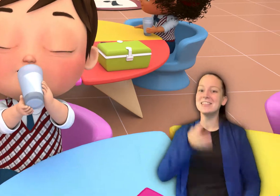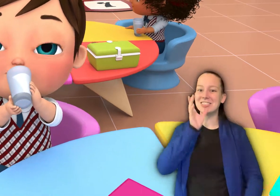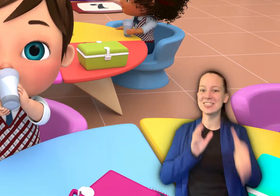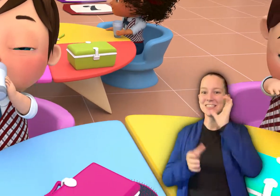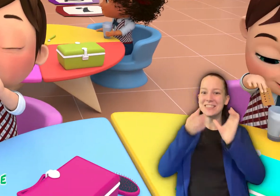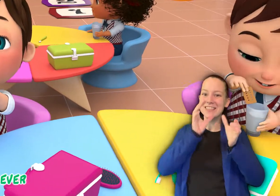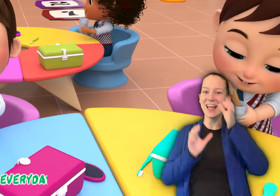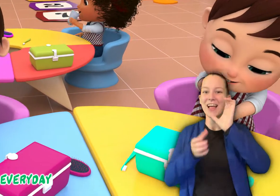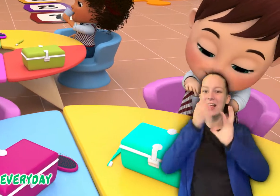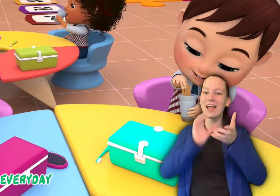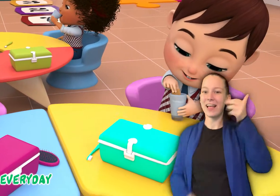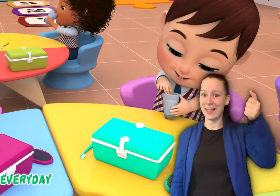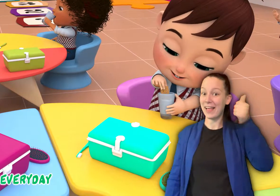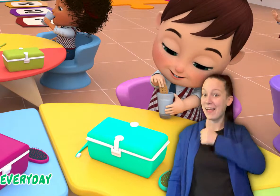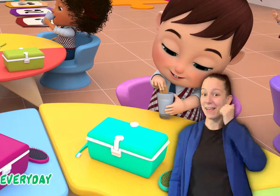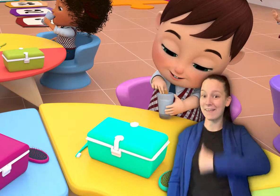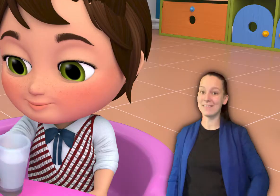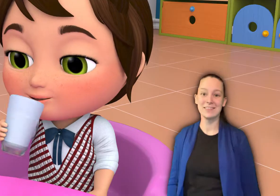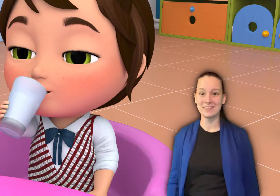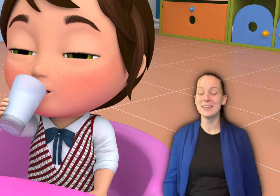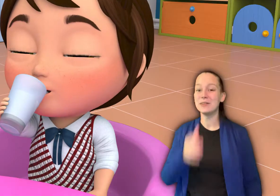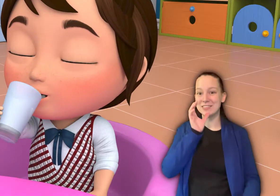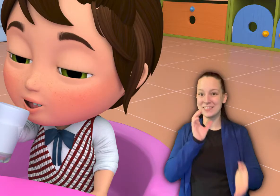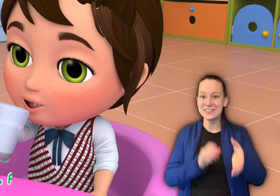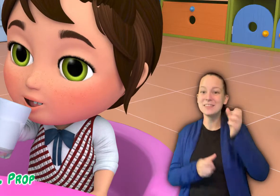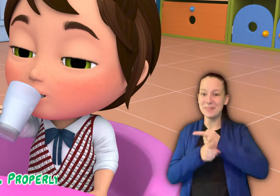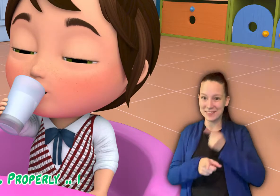Properly drink it every day.